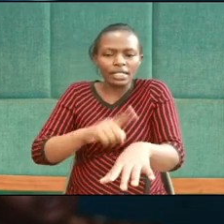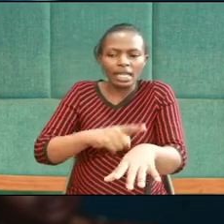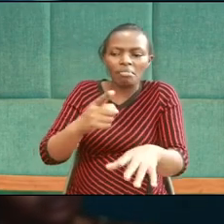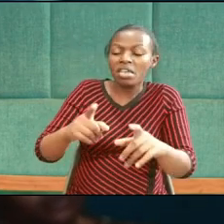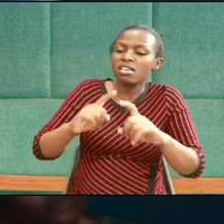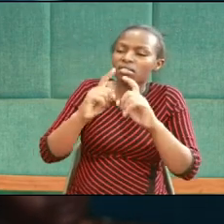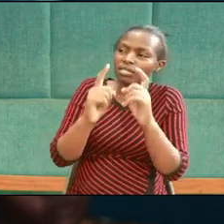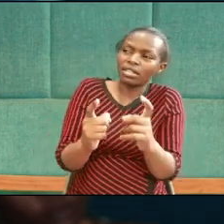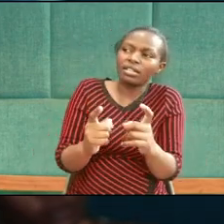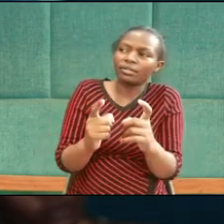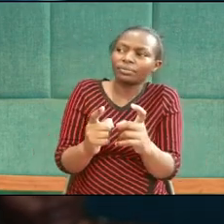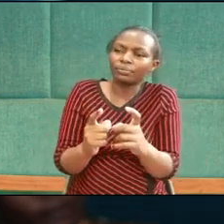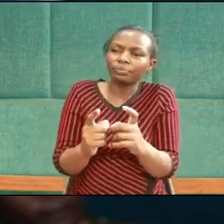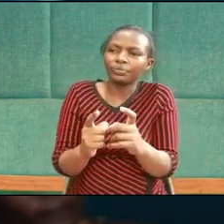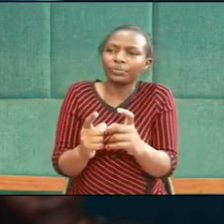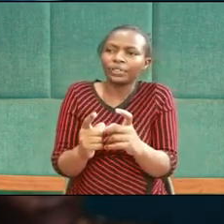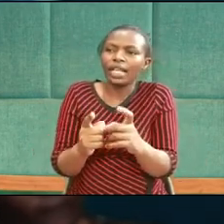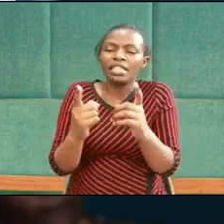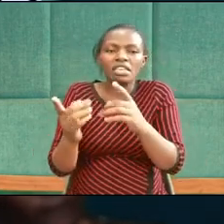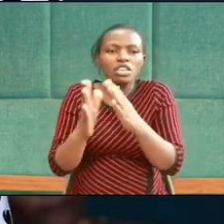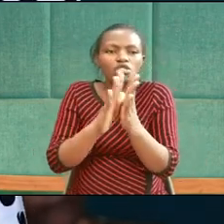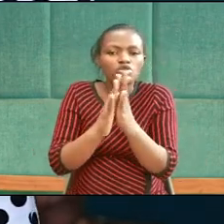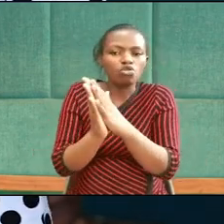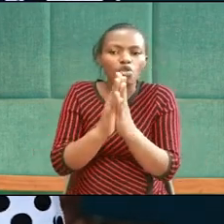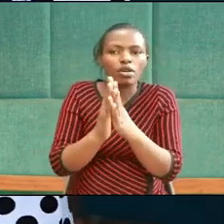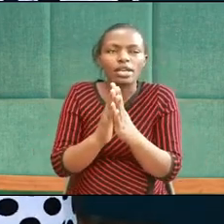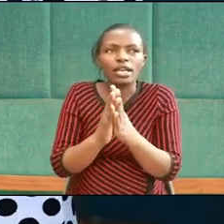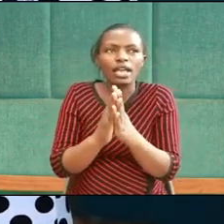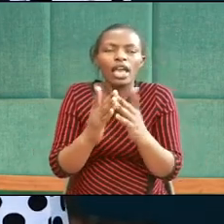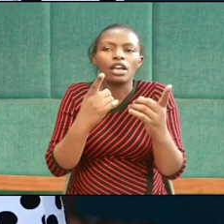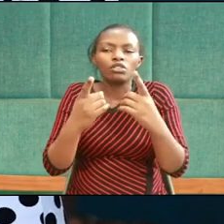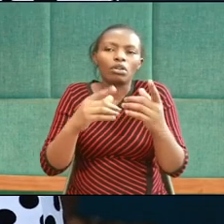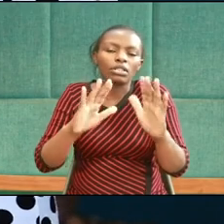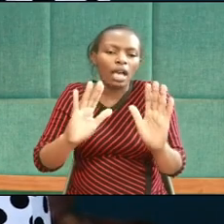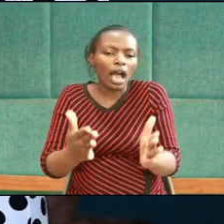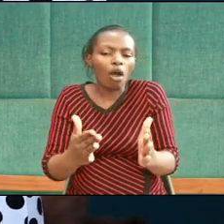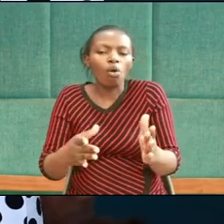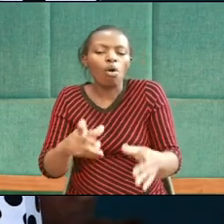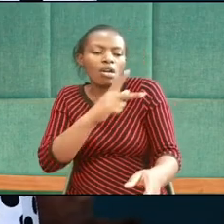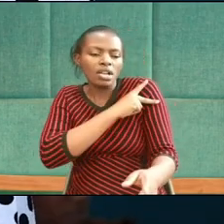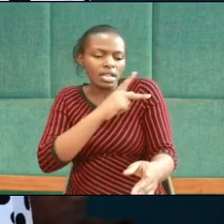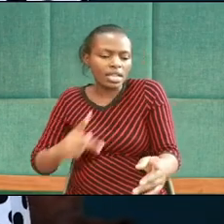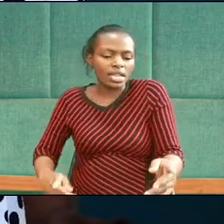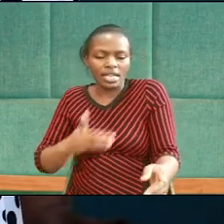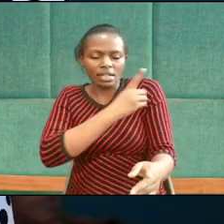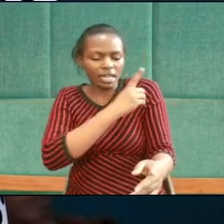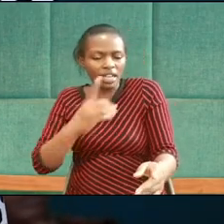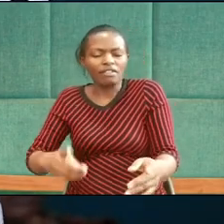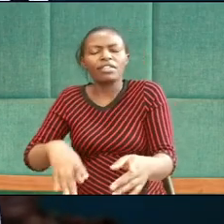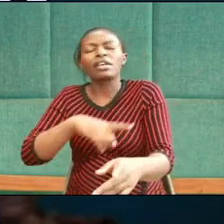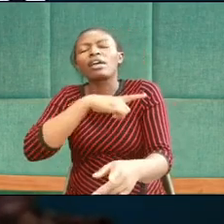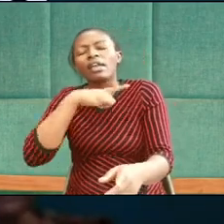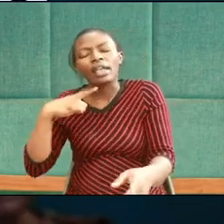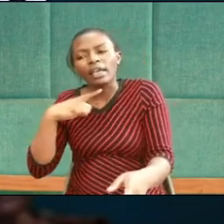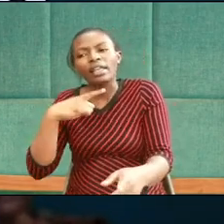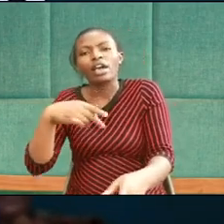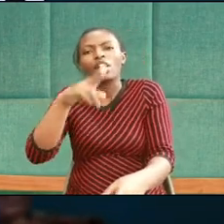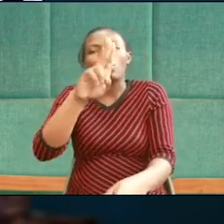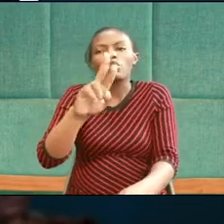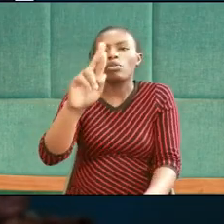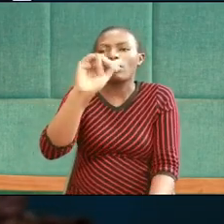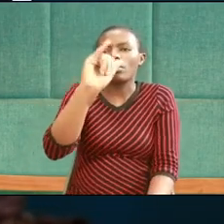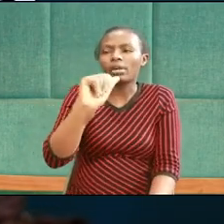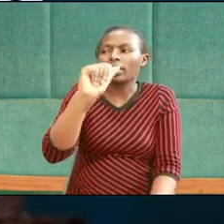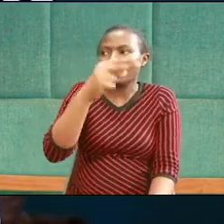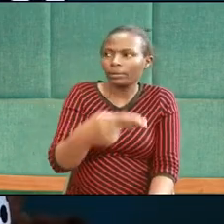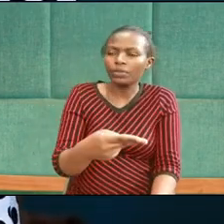how King David killed Uriah just to get the wife, Bathsheba. You